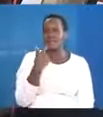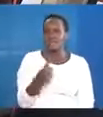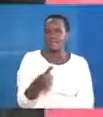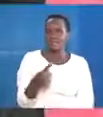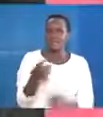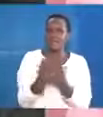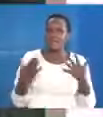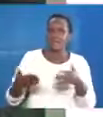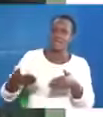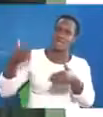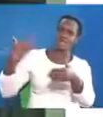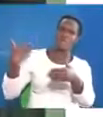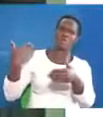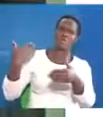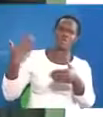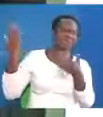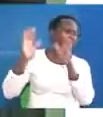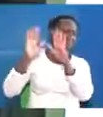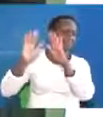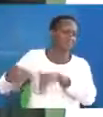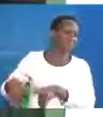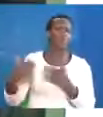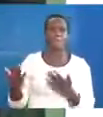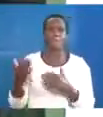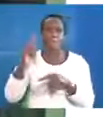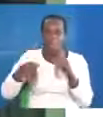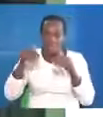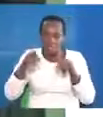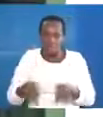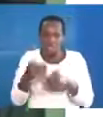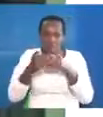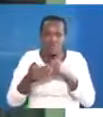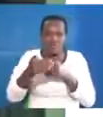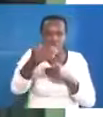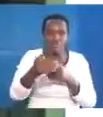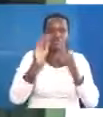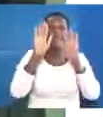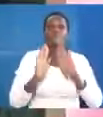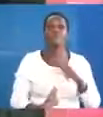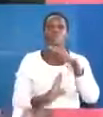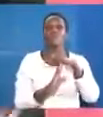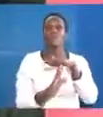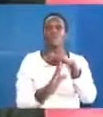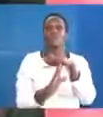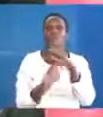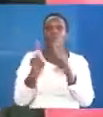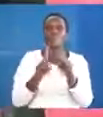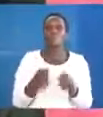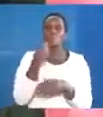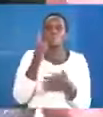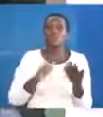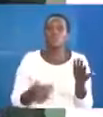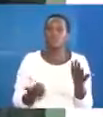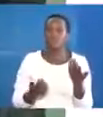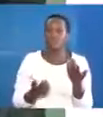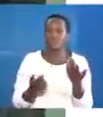yaliyopita si ndwele, tugange yaliyomo na yajayo. And we said this, we're not going